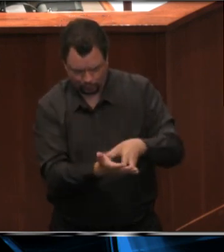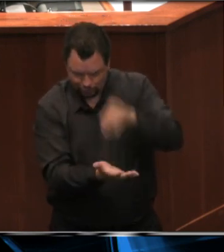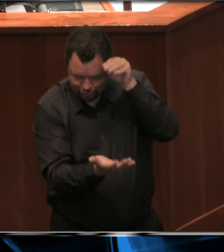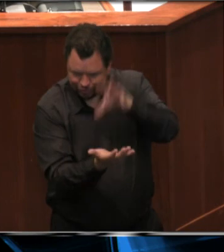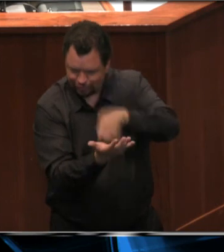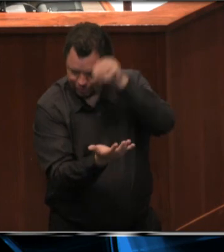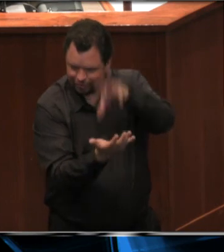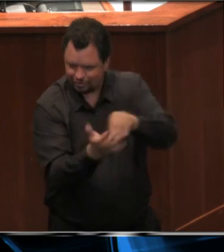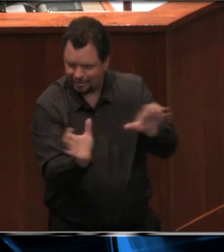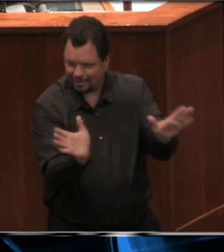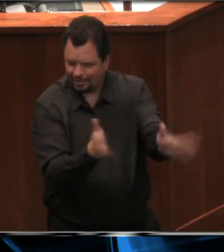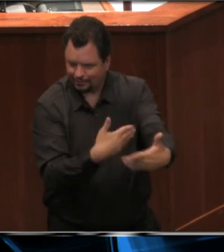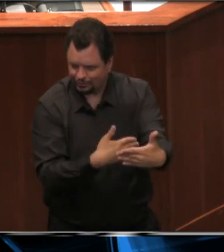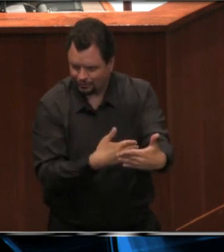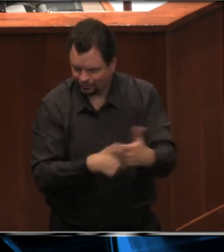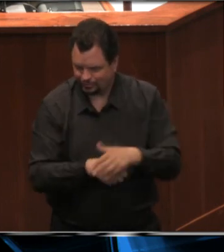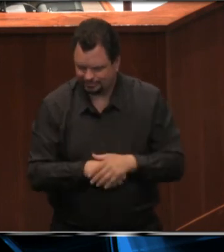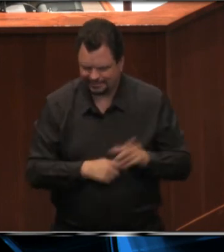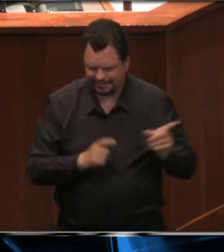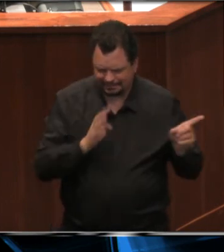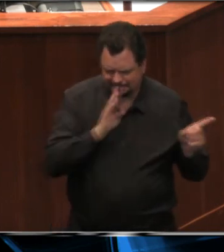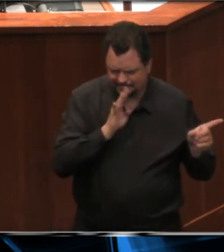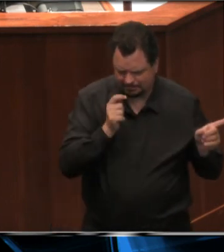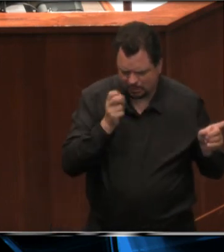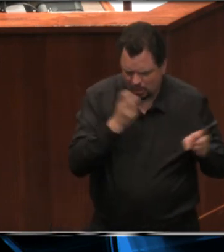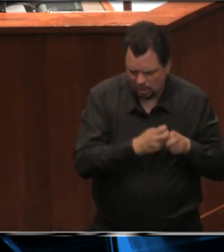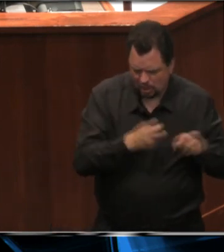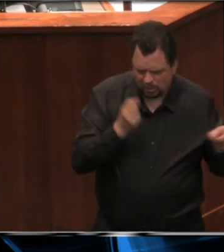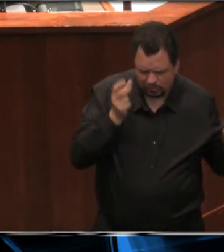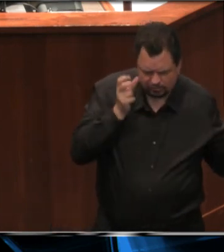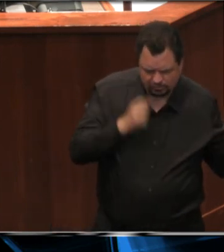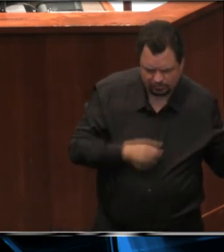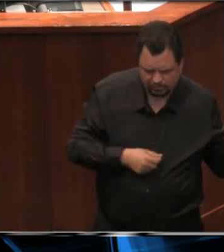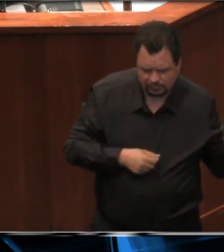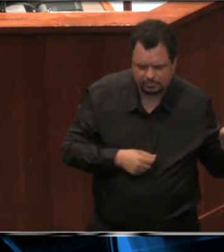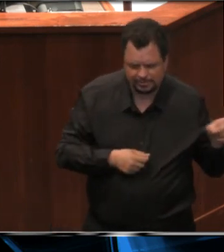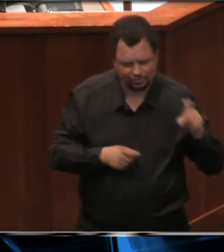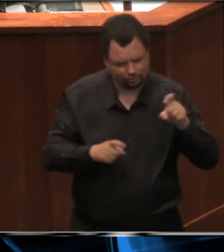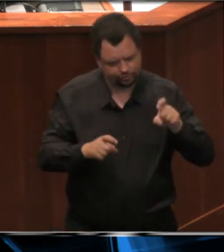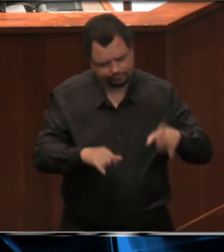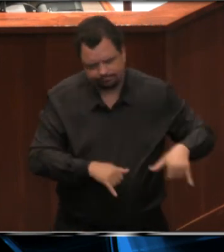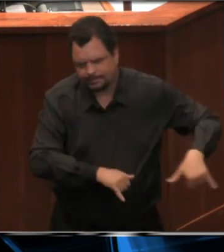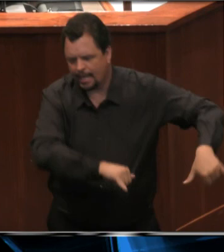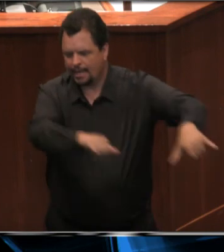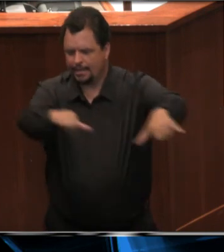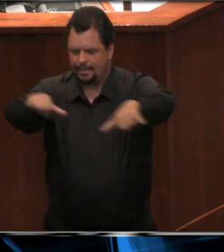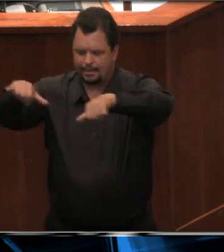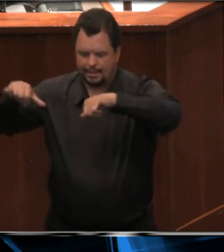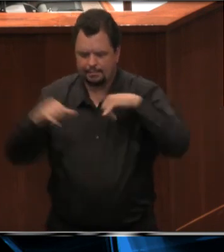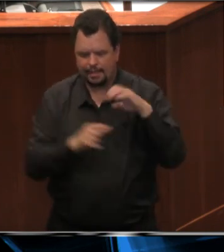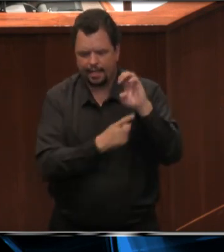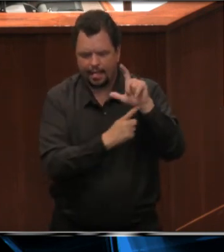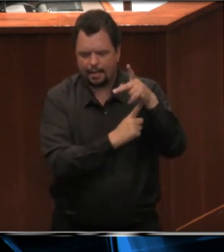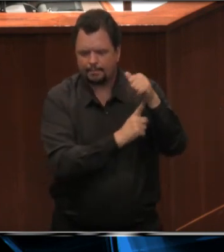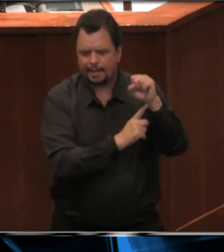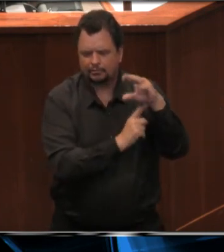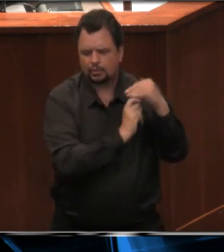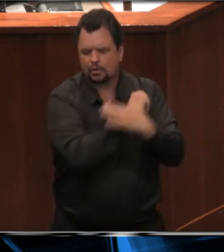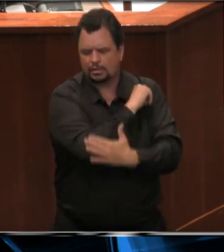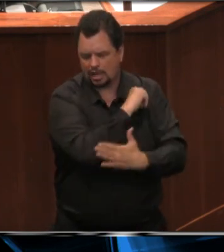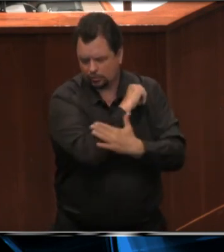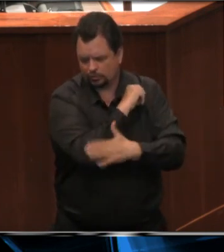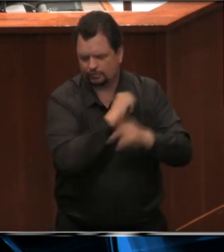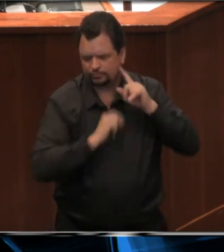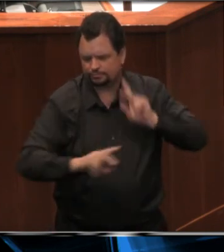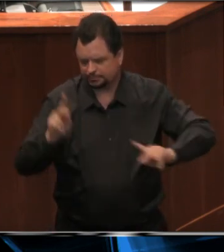preventative measures recommended for all El Paso County residents. In the COVID-19 risk index that you have published, you